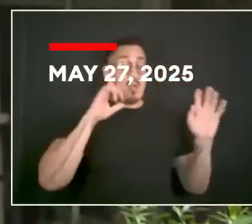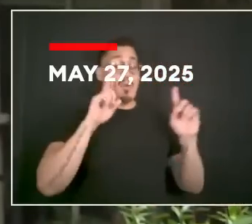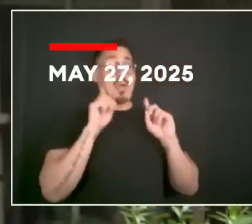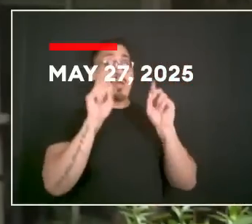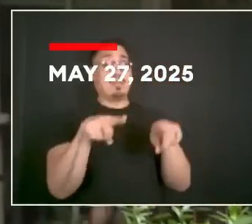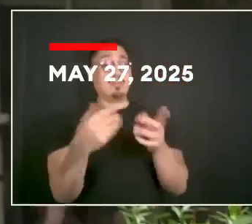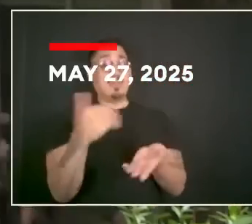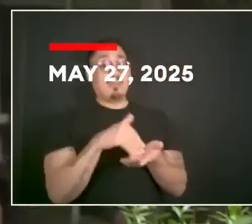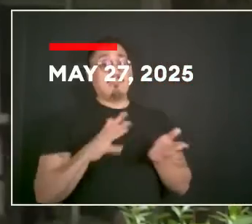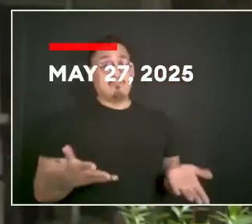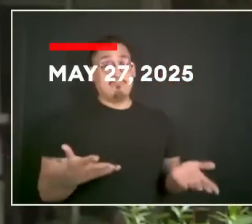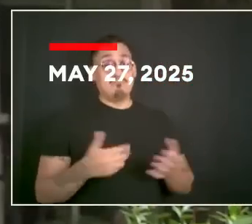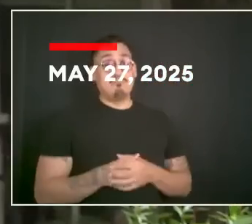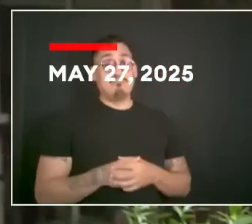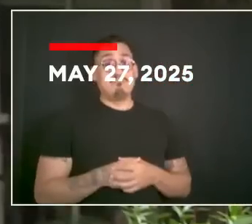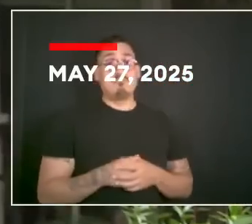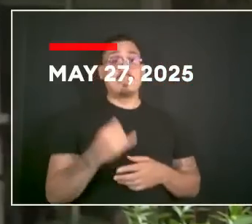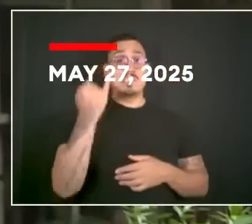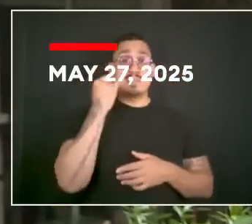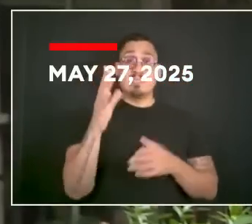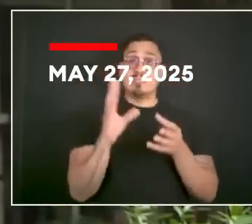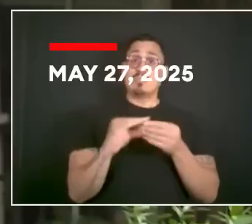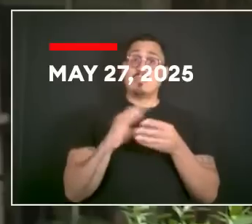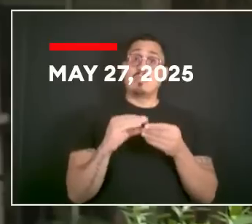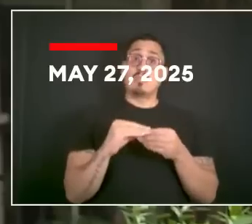Marsha's story, you'll get my answer again. Go ahead.